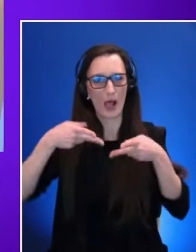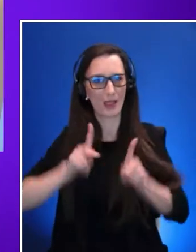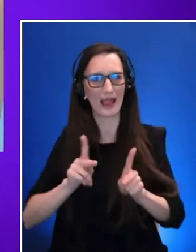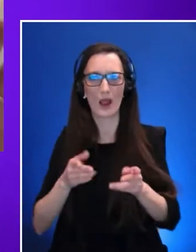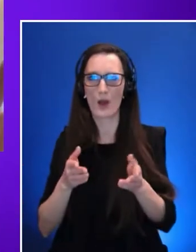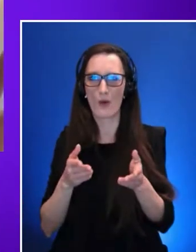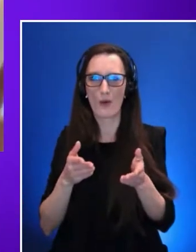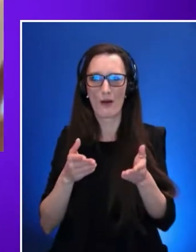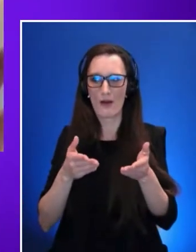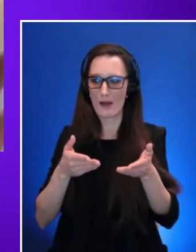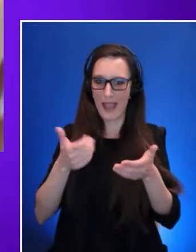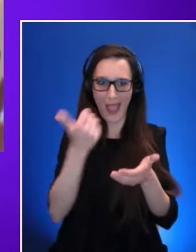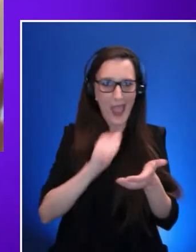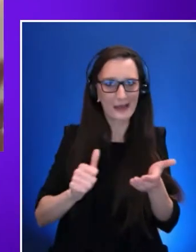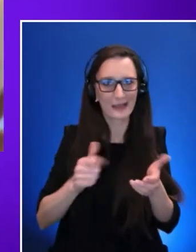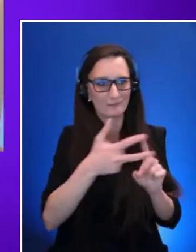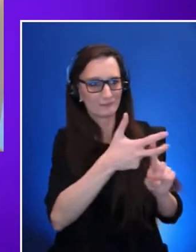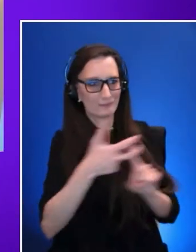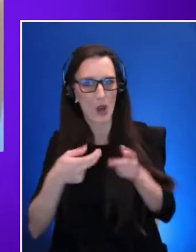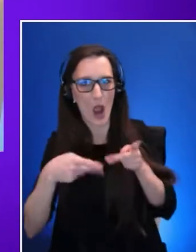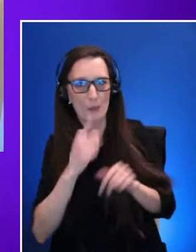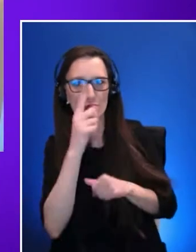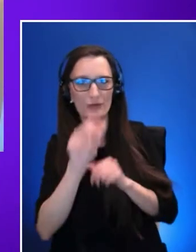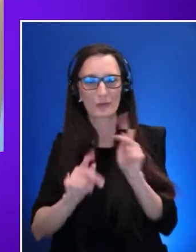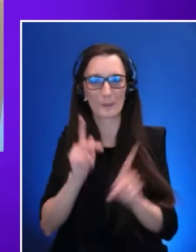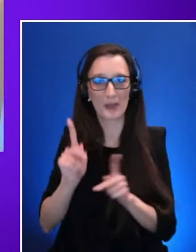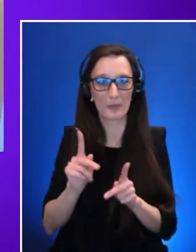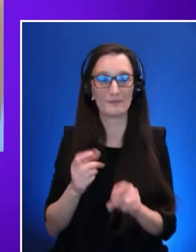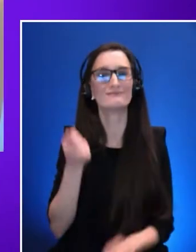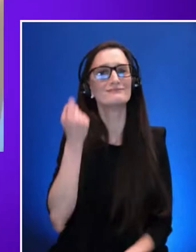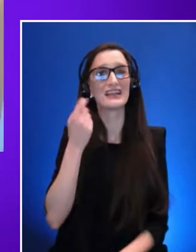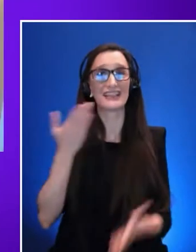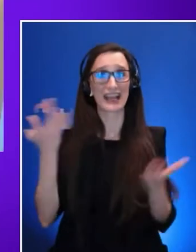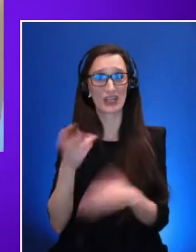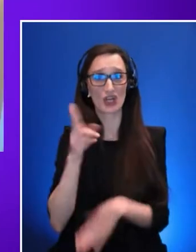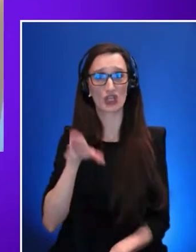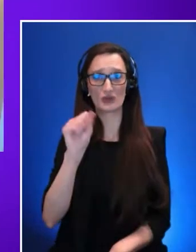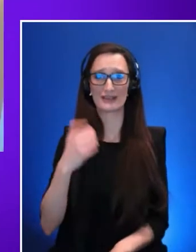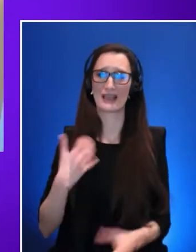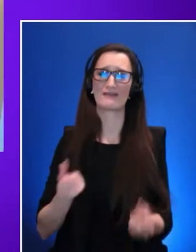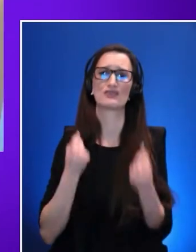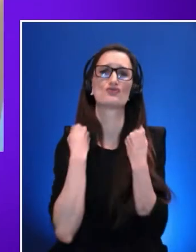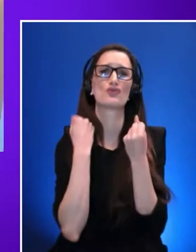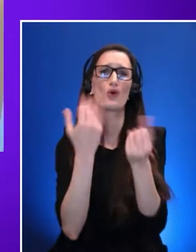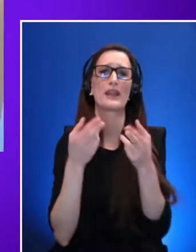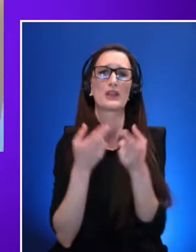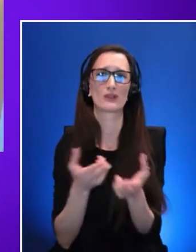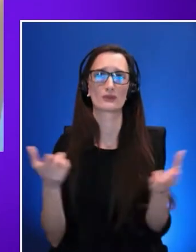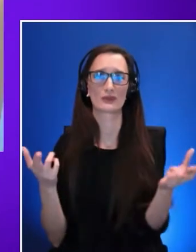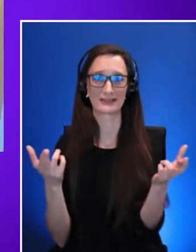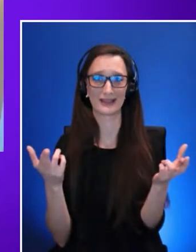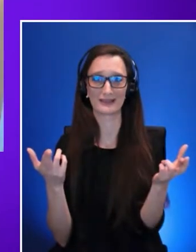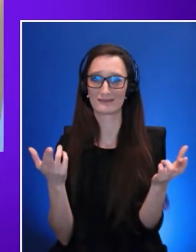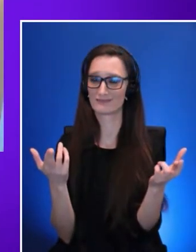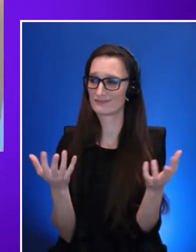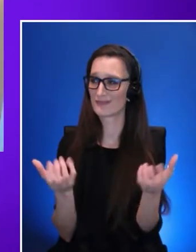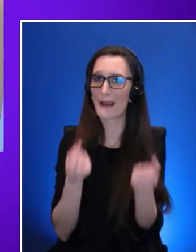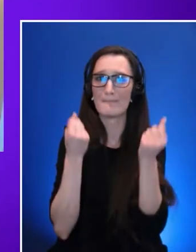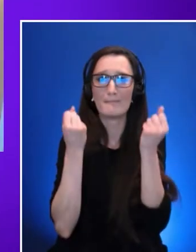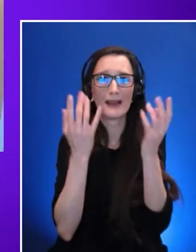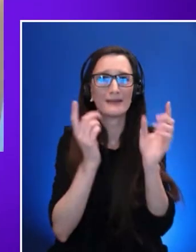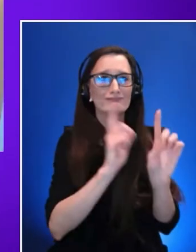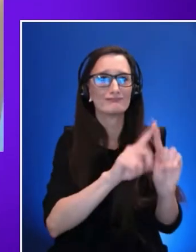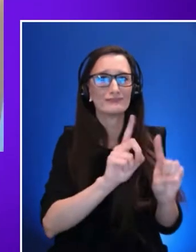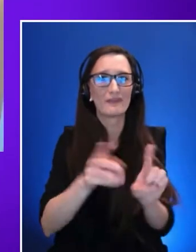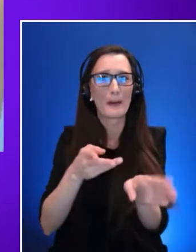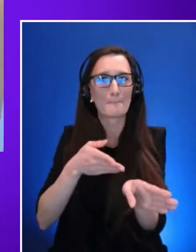we have a number of resources here in the States now, and we've compiled so many different professional organizations